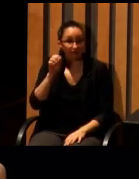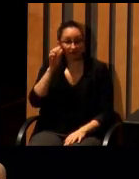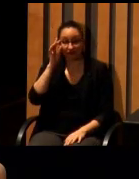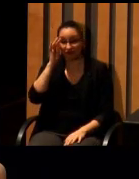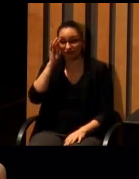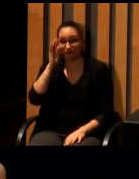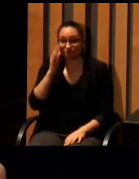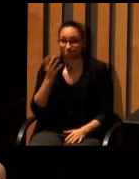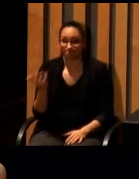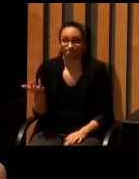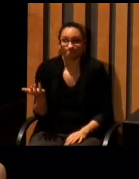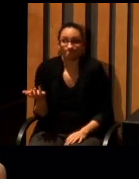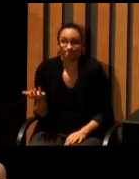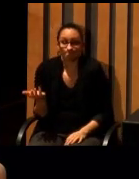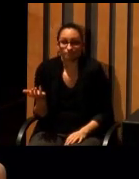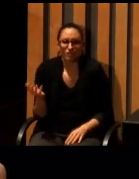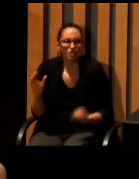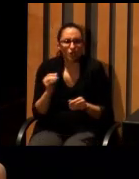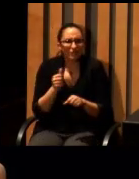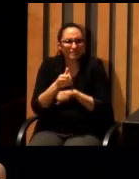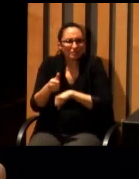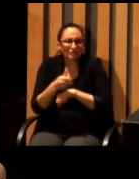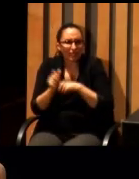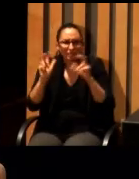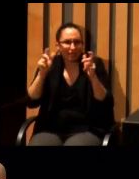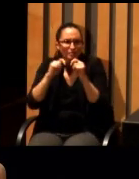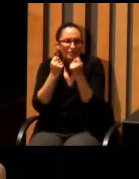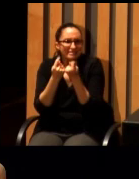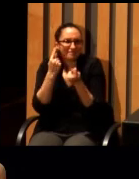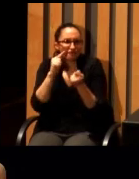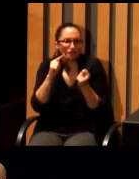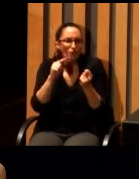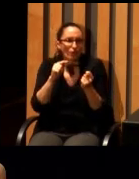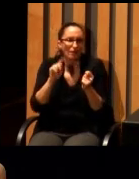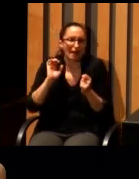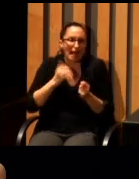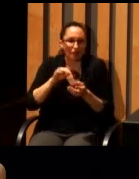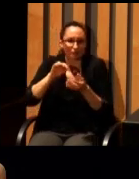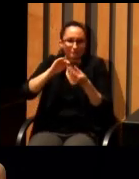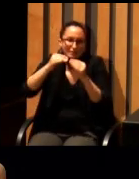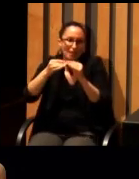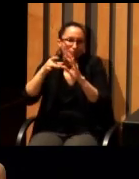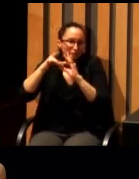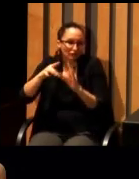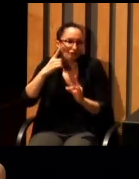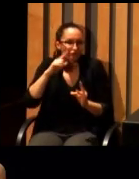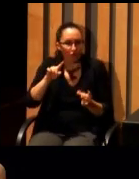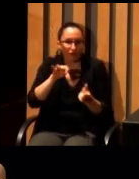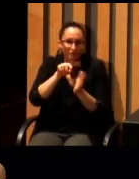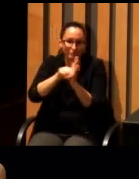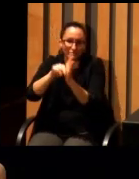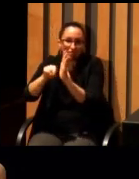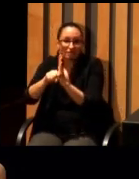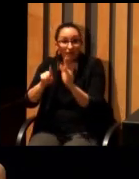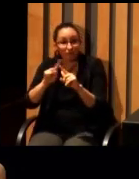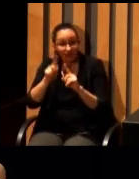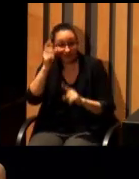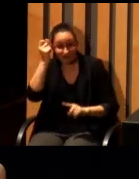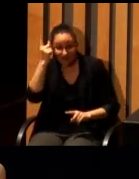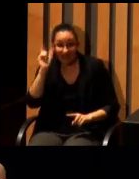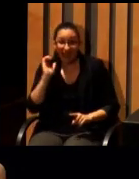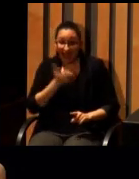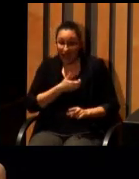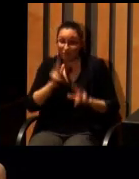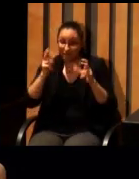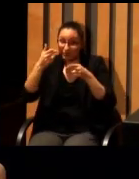And no one's blaming that on the basketball team. On the other hand, it was disturbing that the name of the basketball